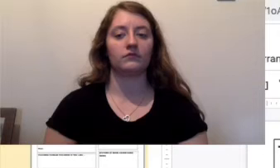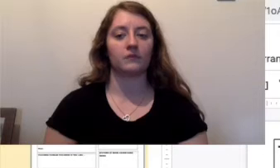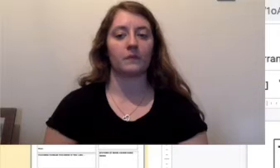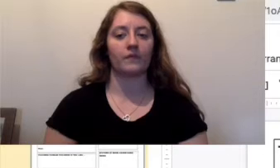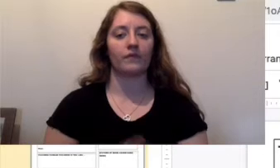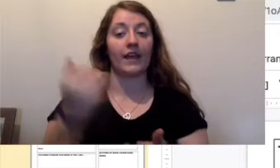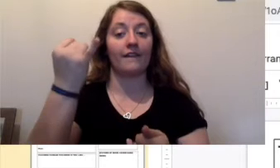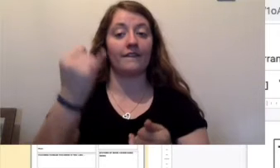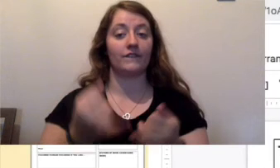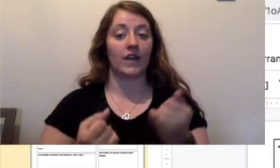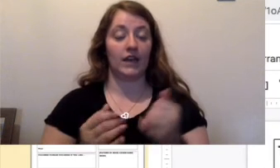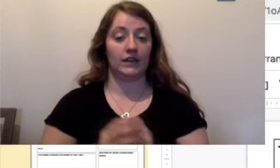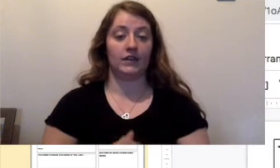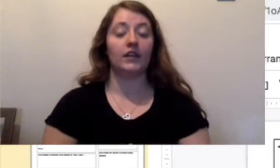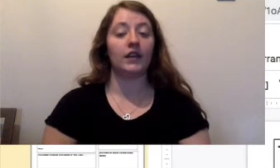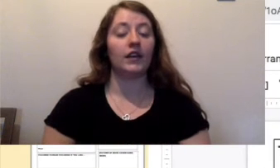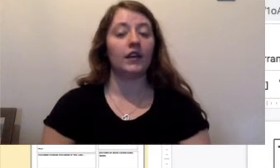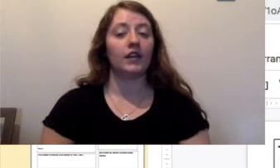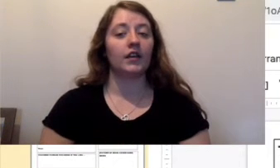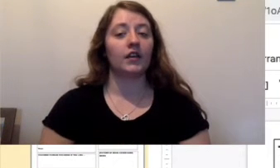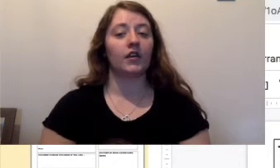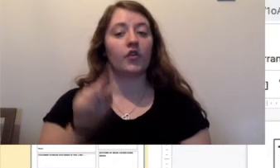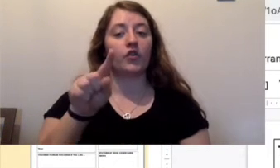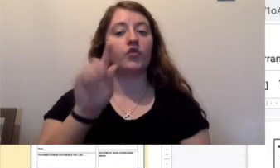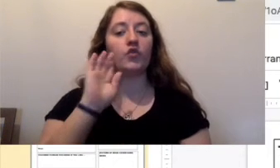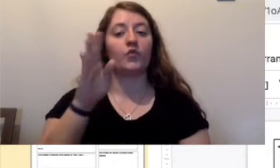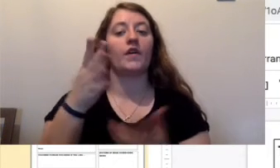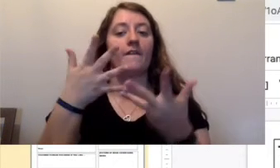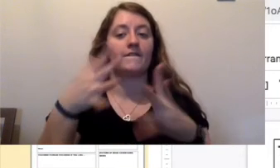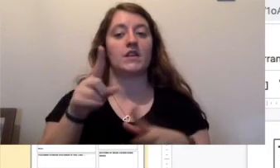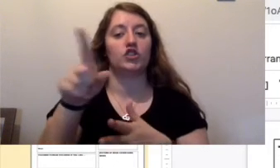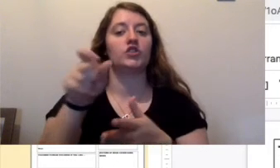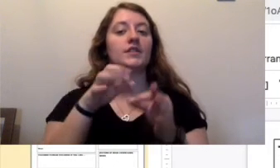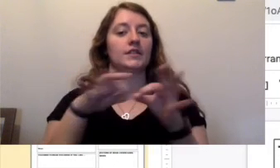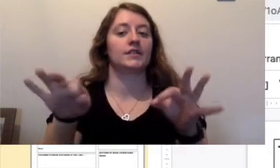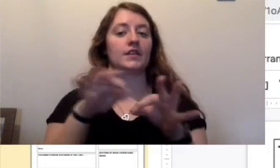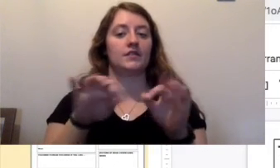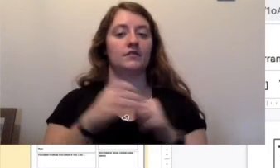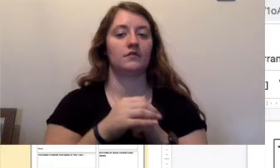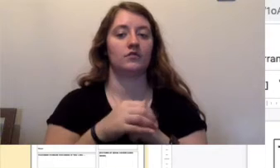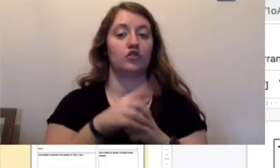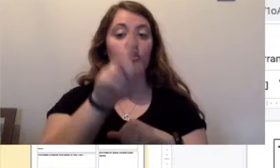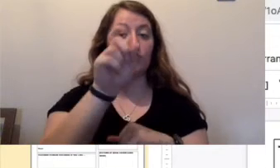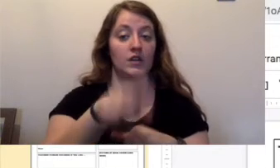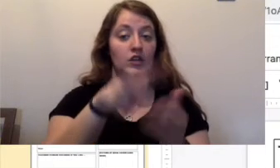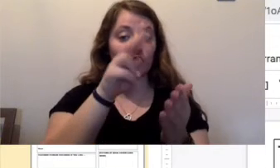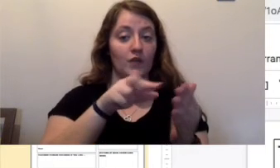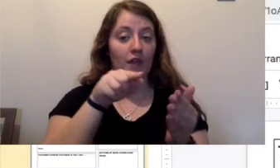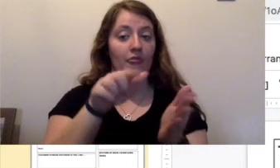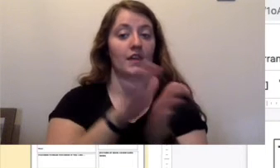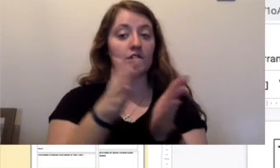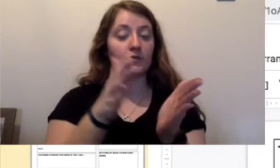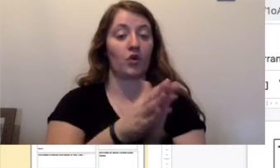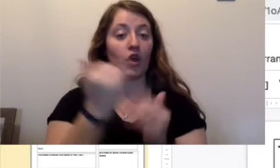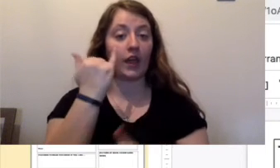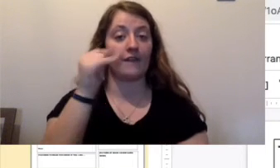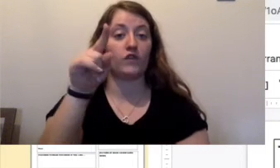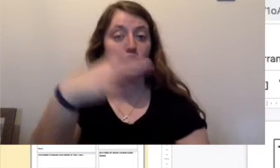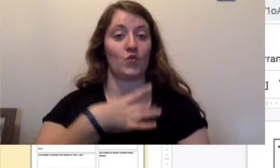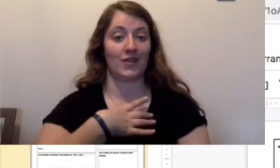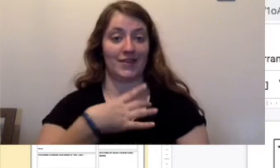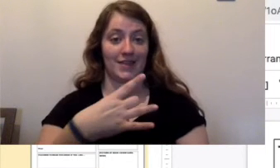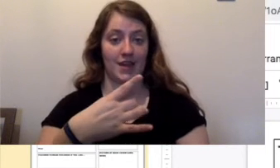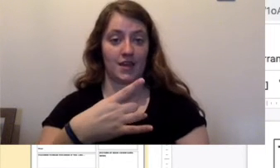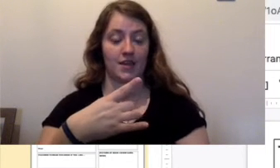Finally, you're going to finish this sentence. You need to read this book if you like